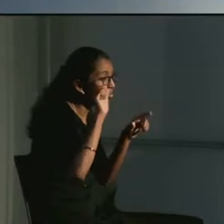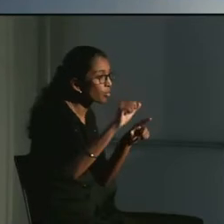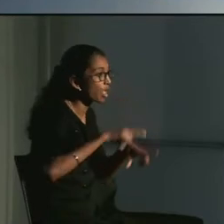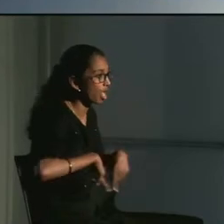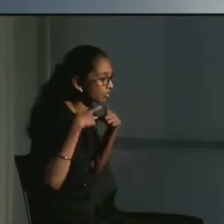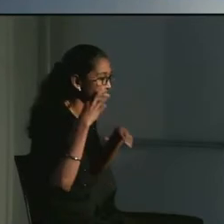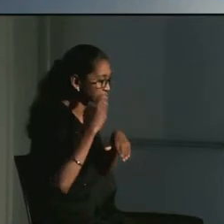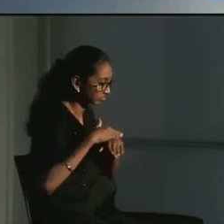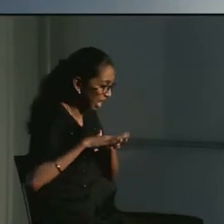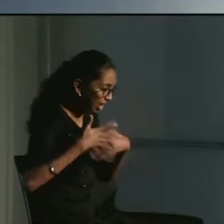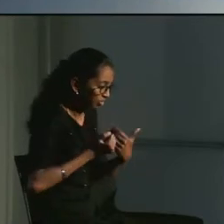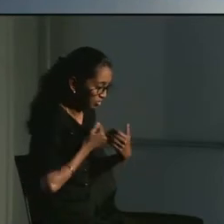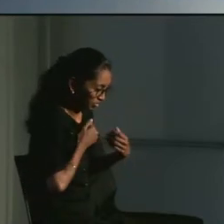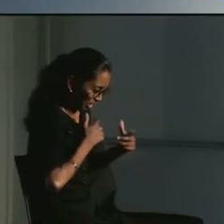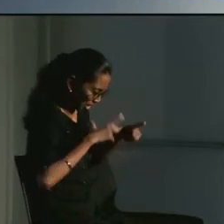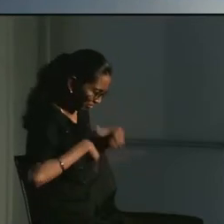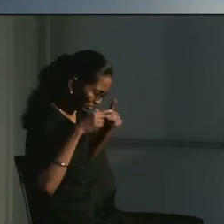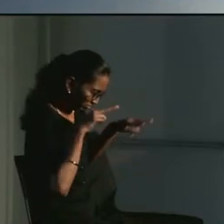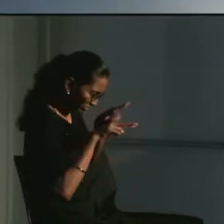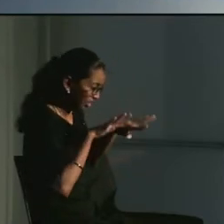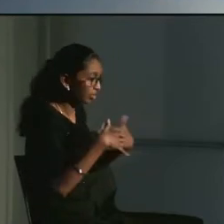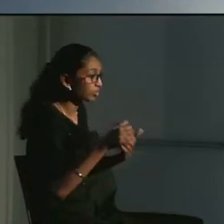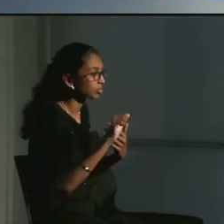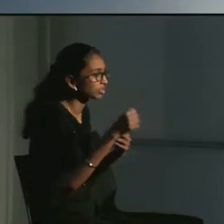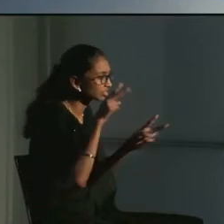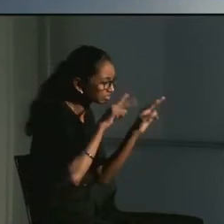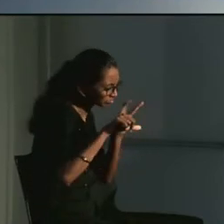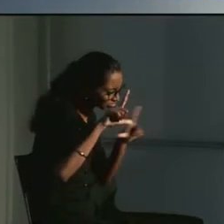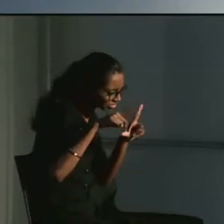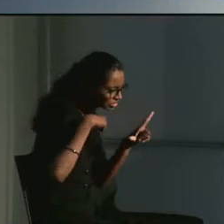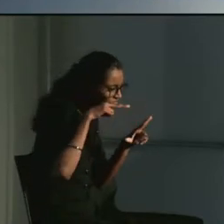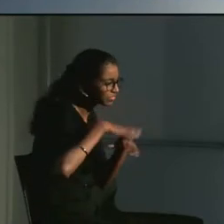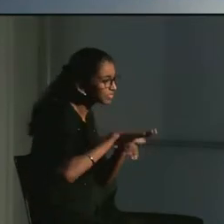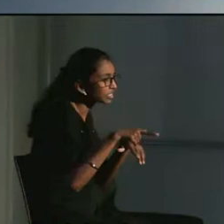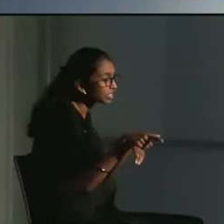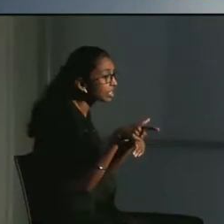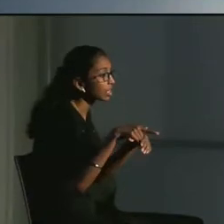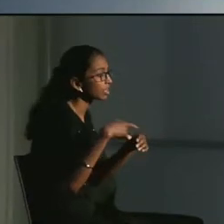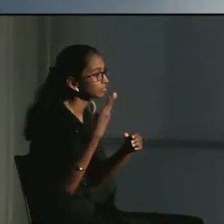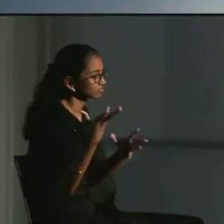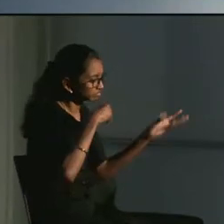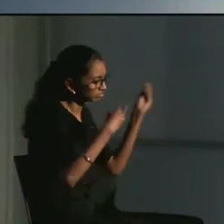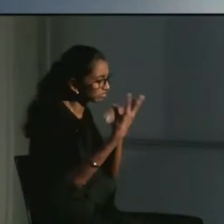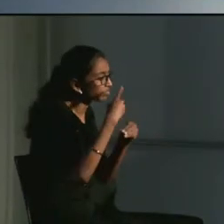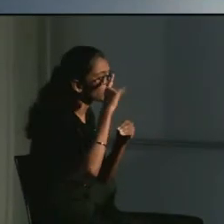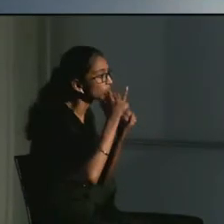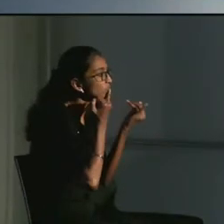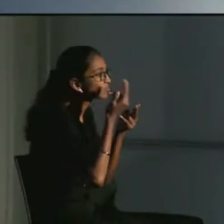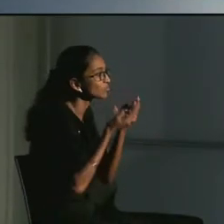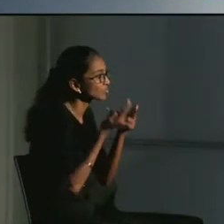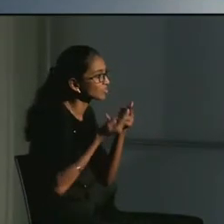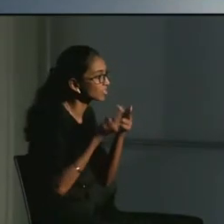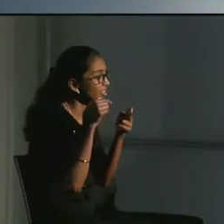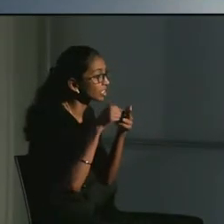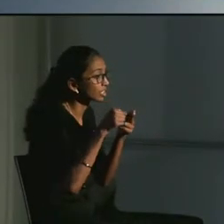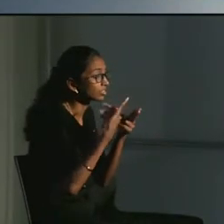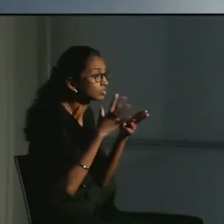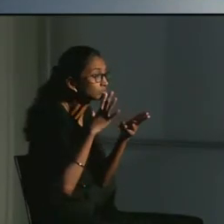their perspective. And the Jalama collective, who we believe are trying to bring out stories which are not